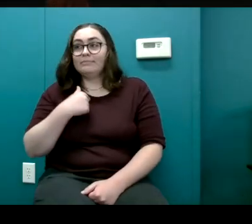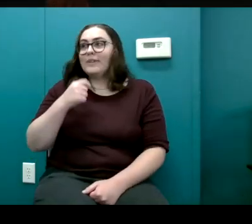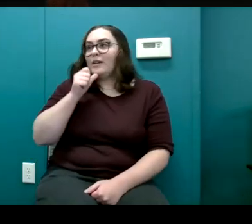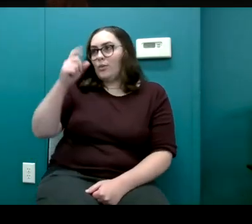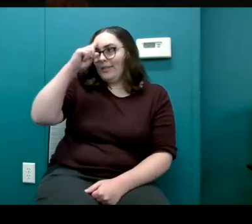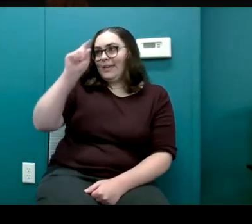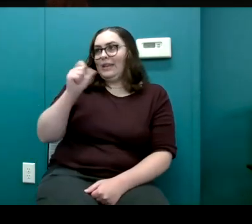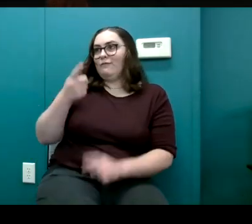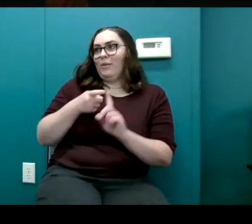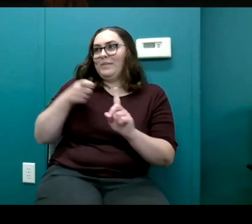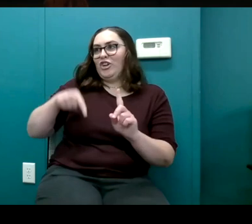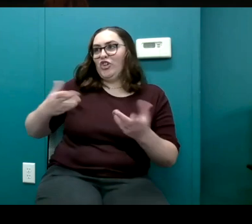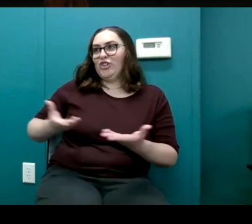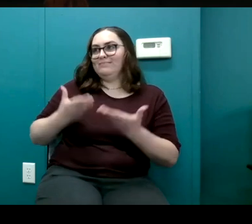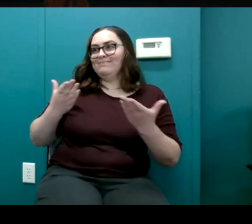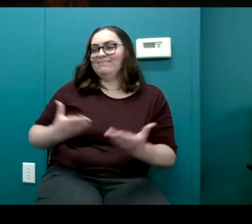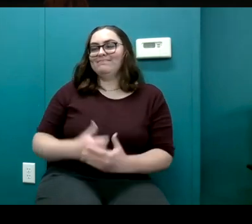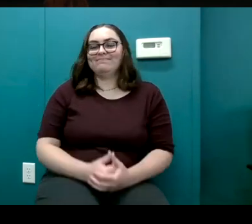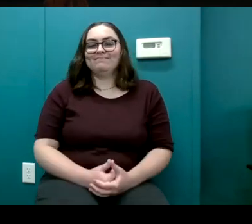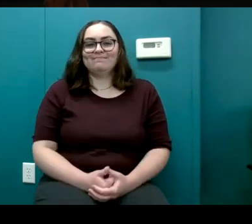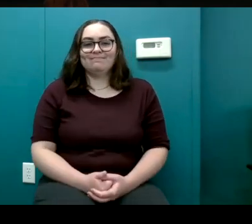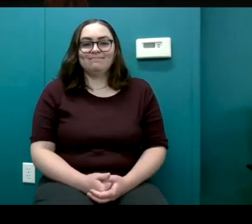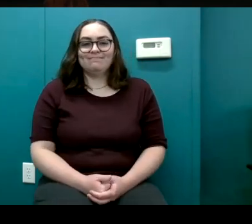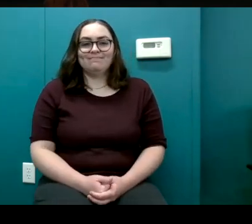here. Okay.